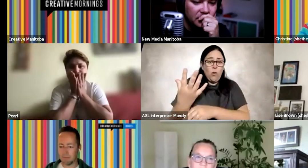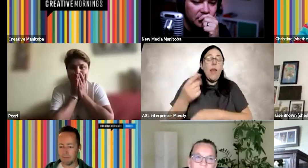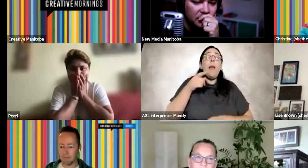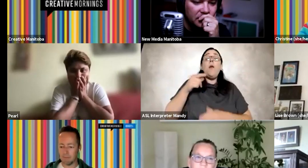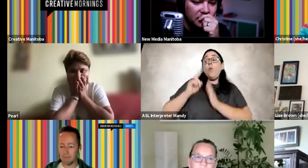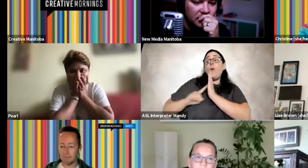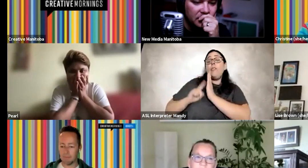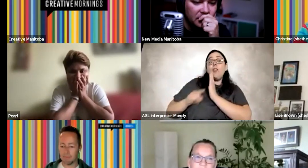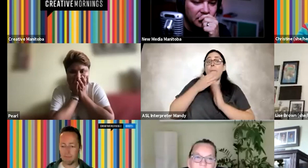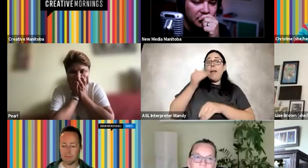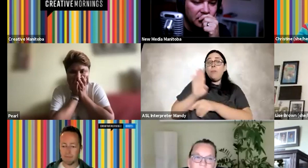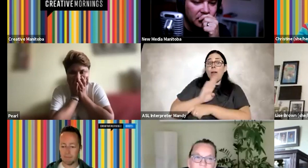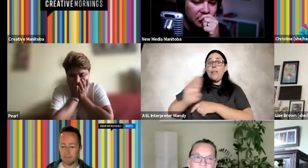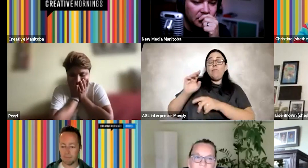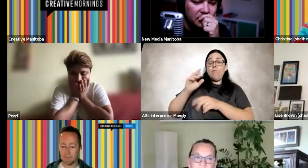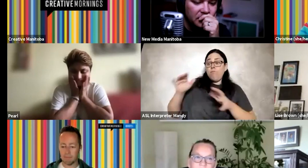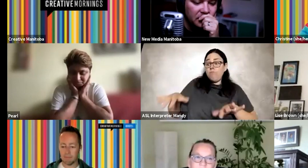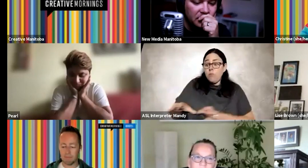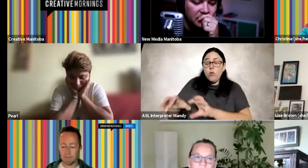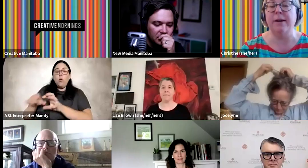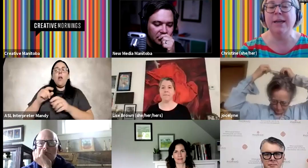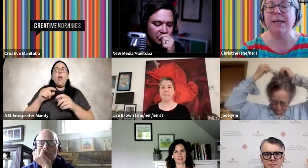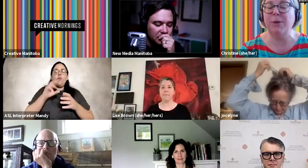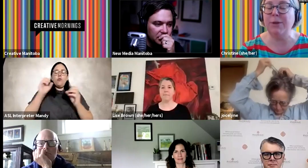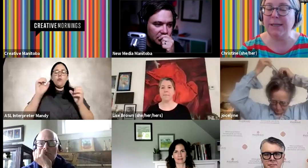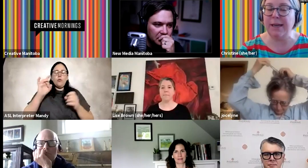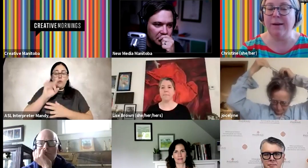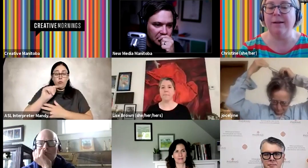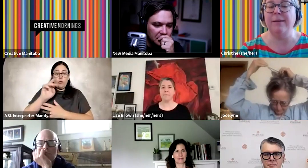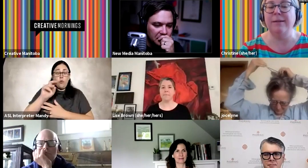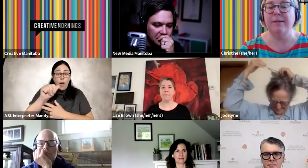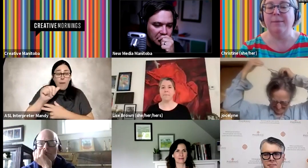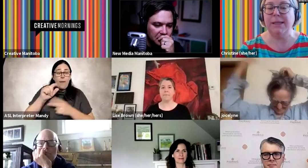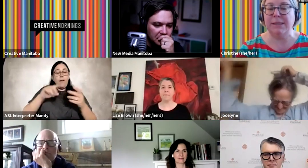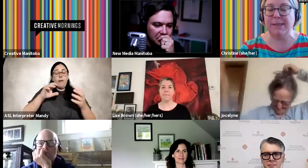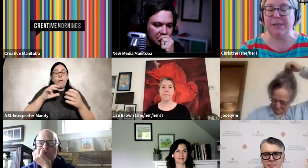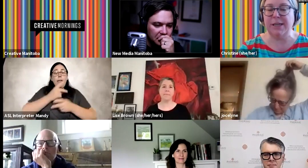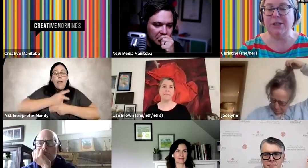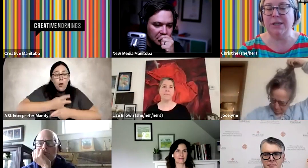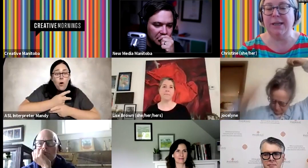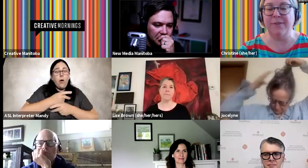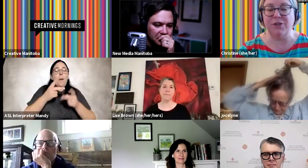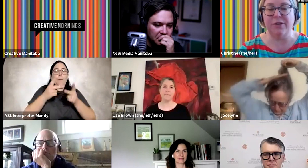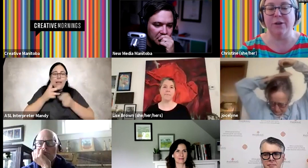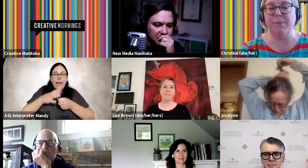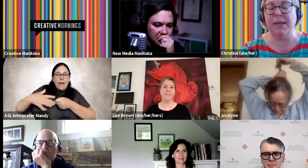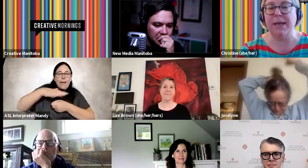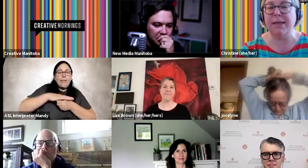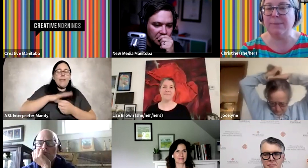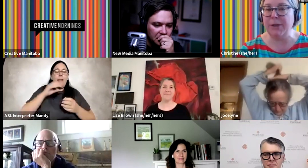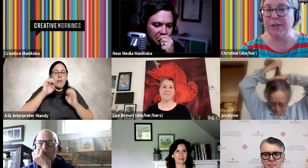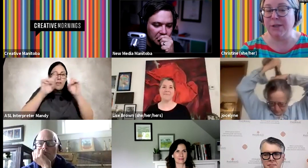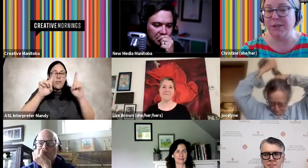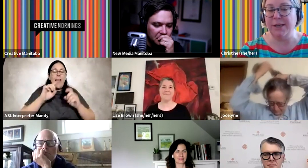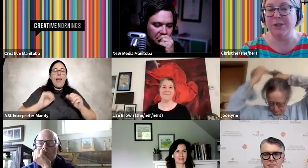research in the field of youth development, trauma-informed care, community care, place-based education, adventure therapy,